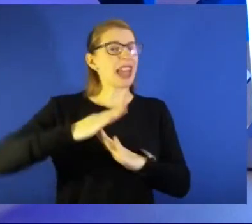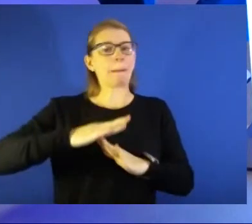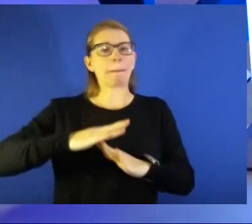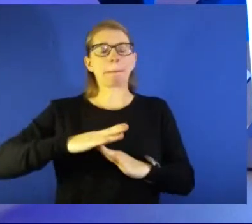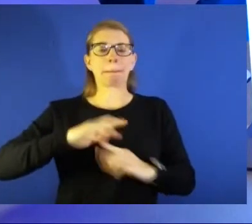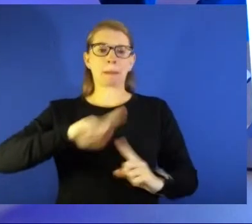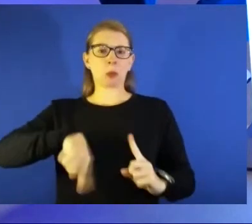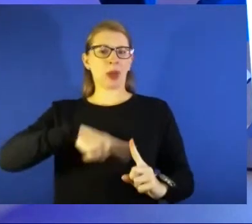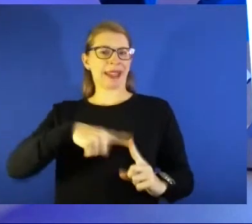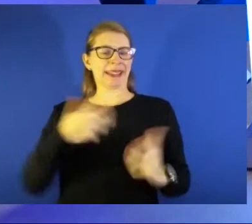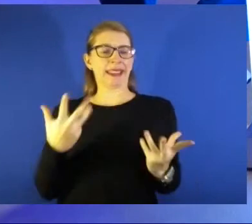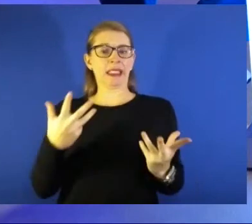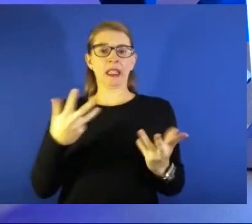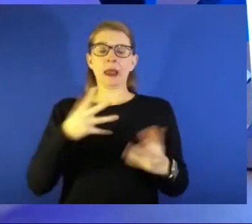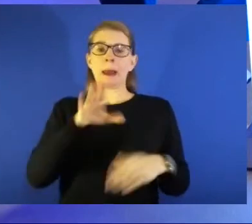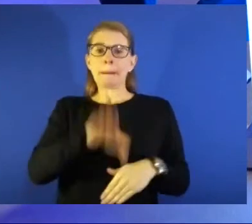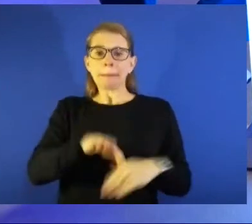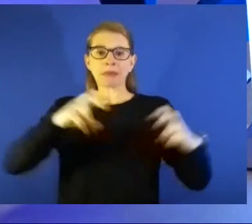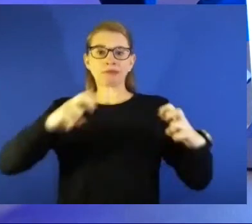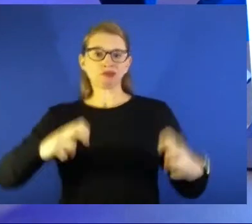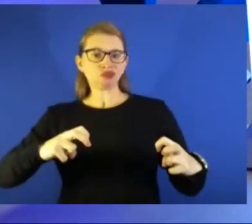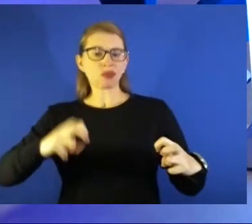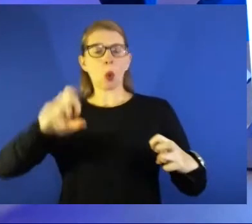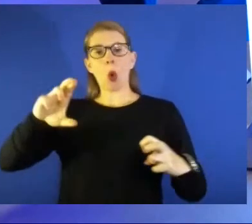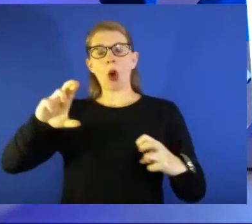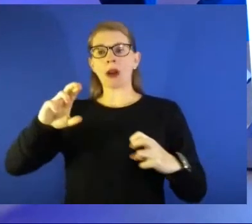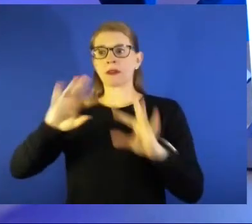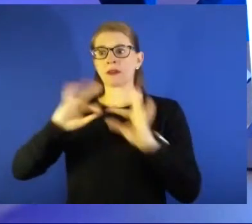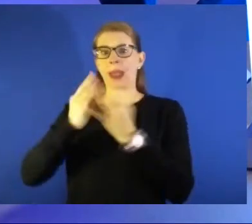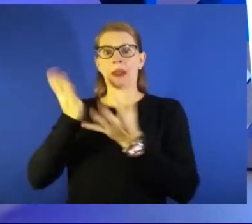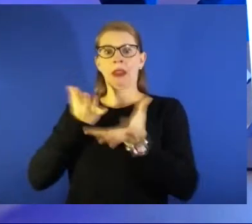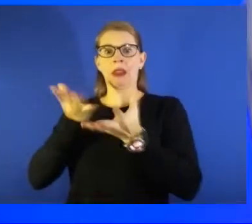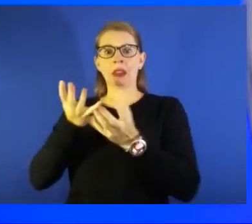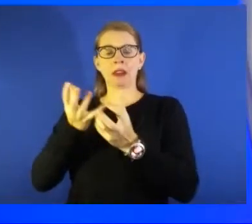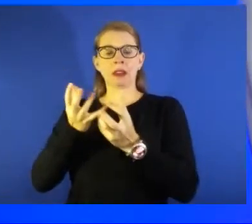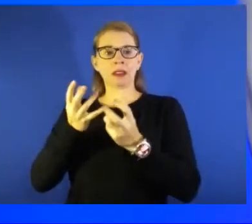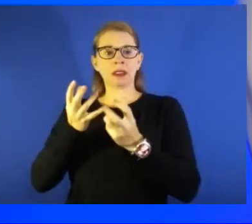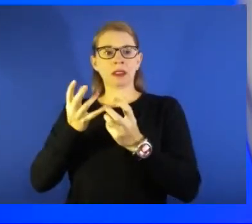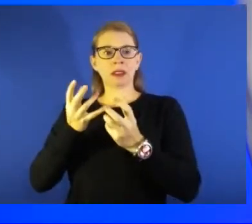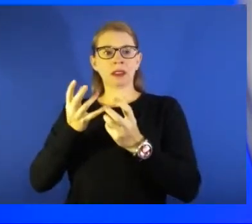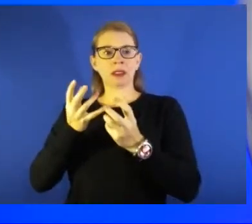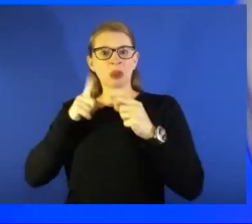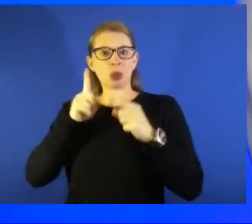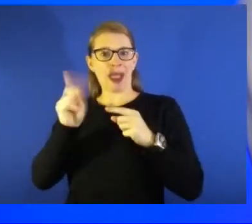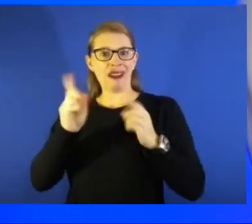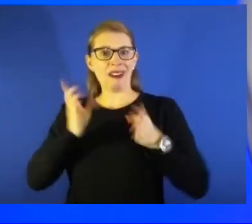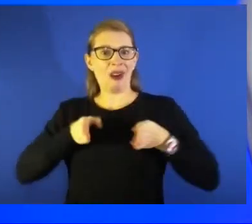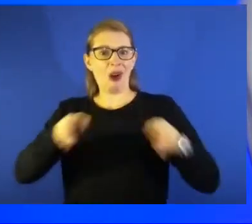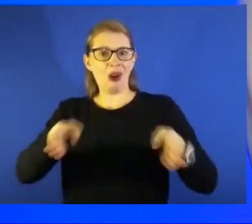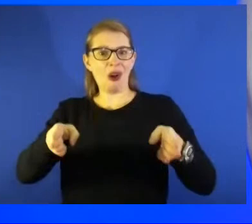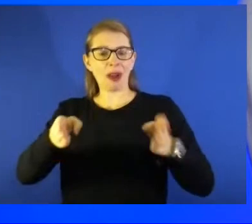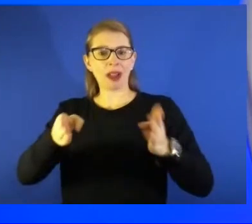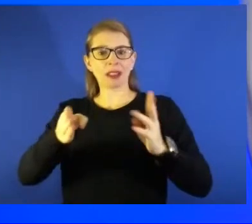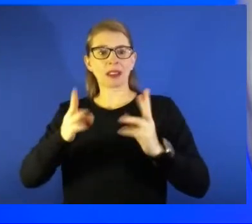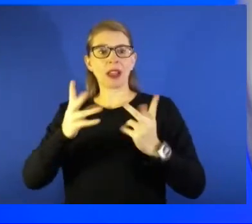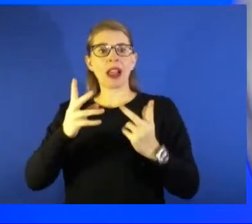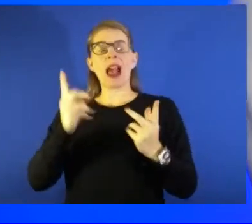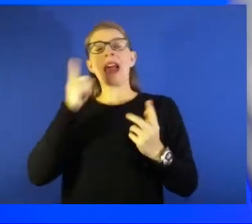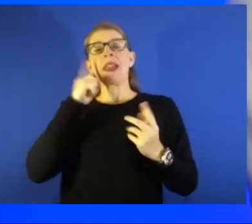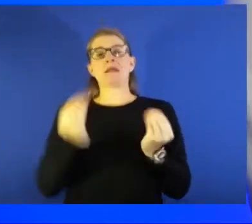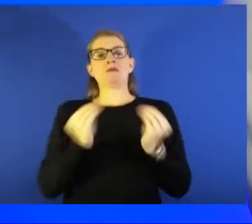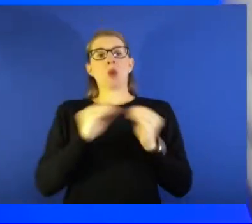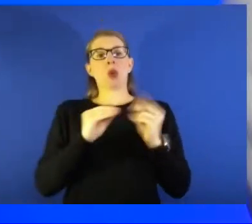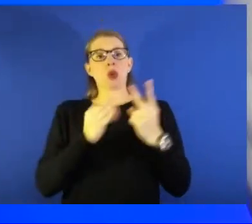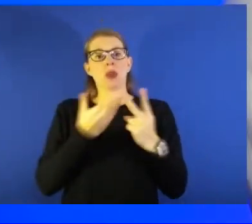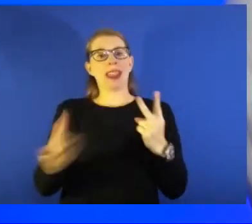bedsides, those conversations with families in the hallways. What has it been like? It's been more, I would say, the two things that I hear